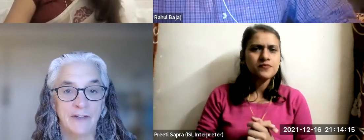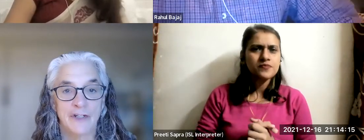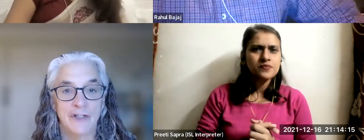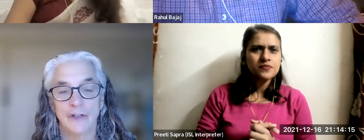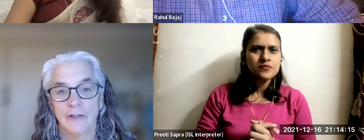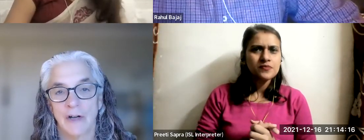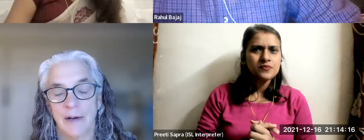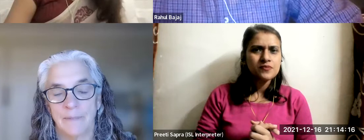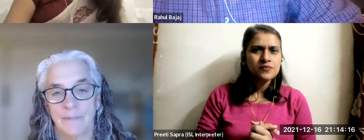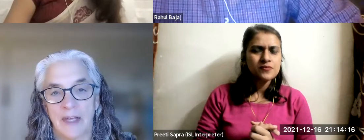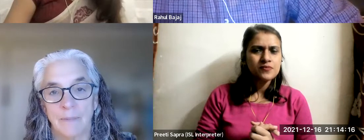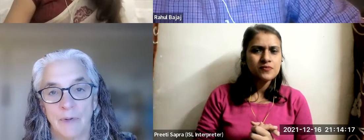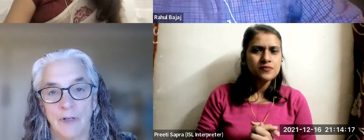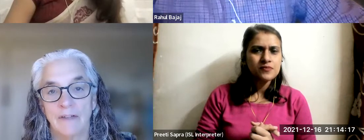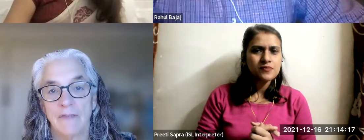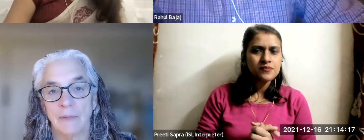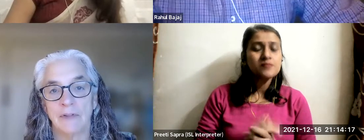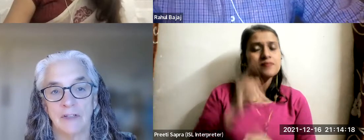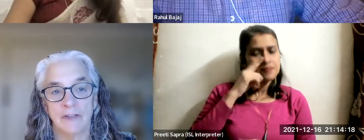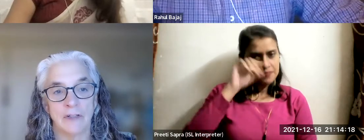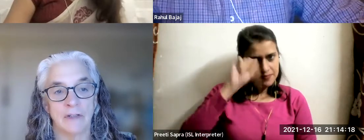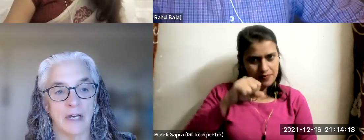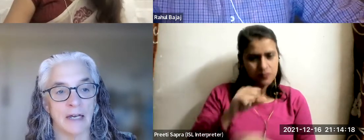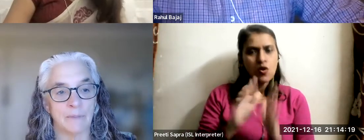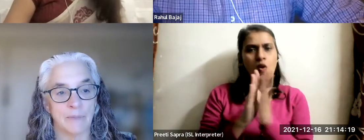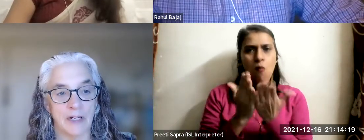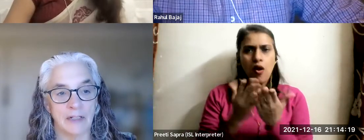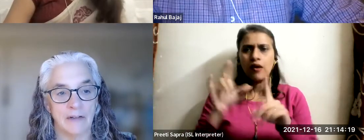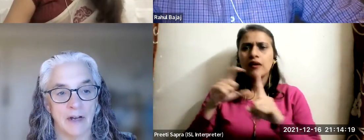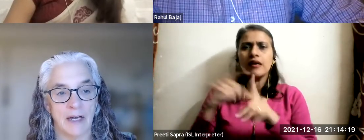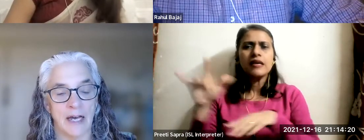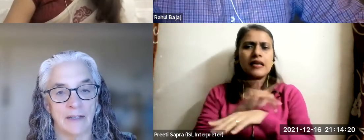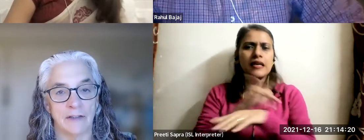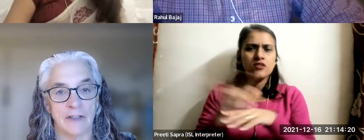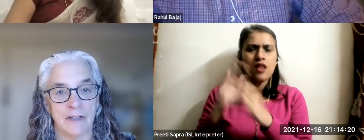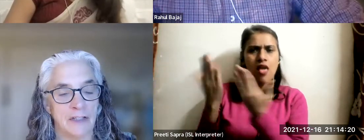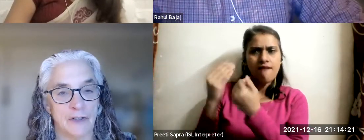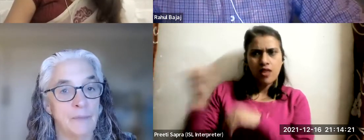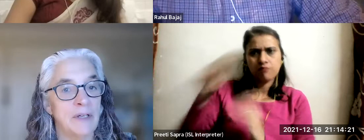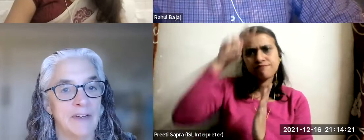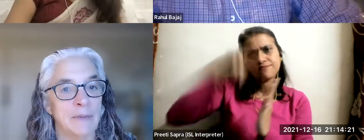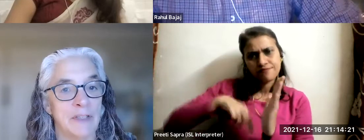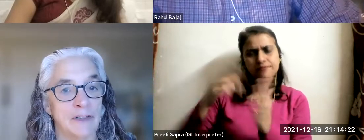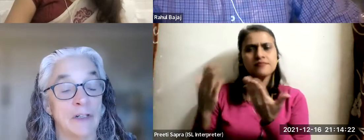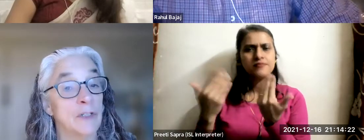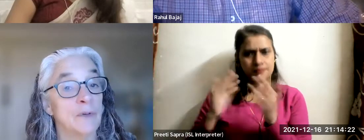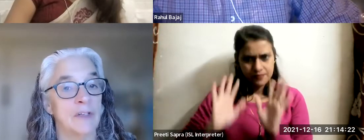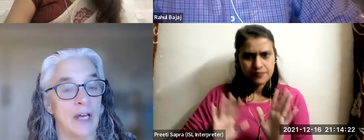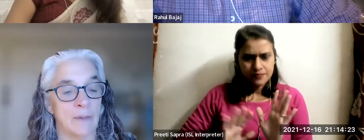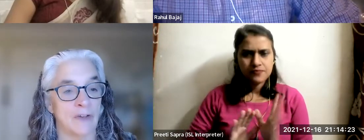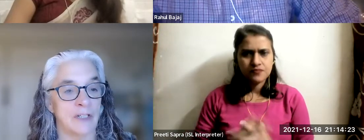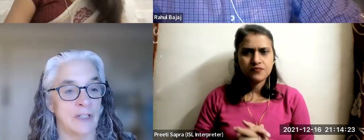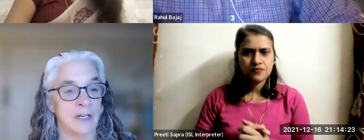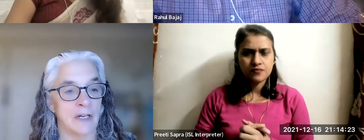I made sure that the book is available digital and print, and it should be available digital. I know it's